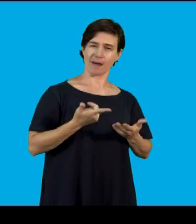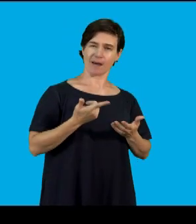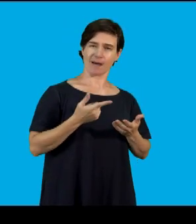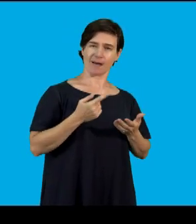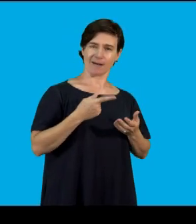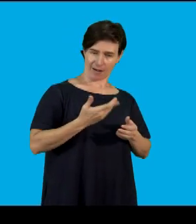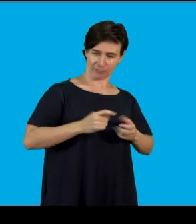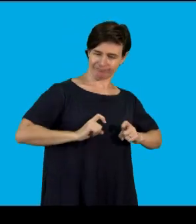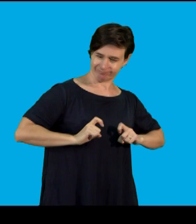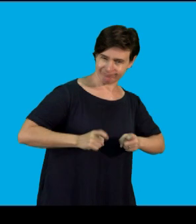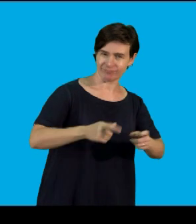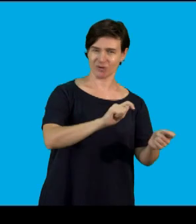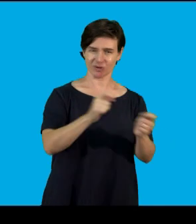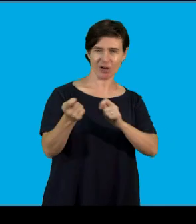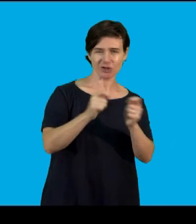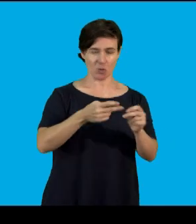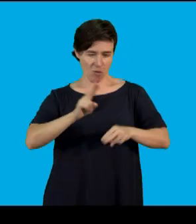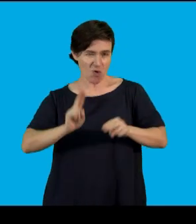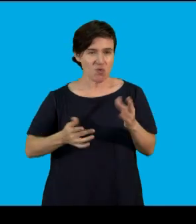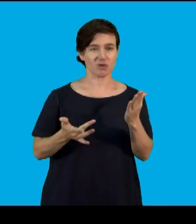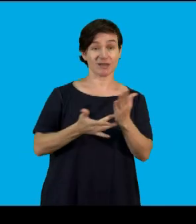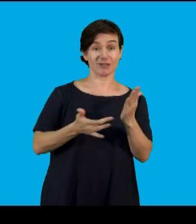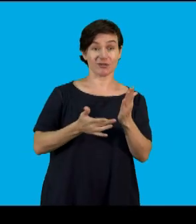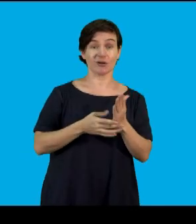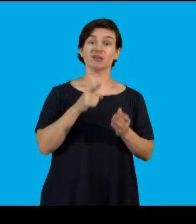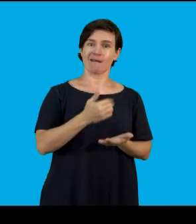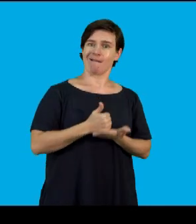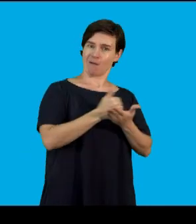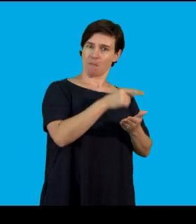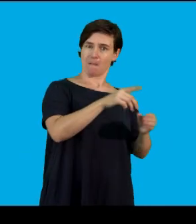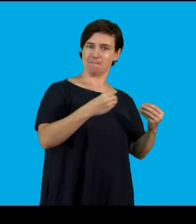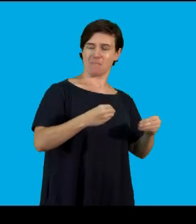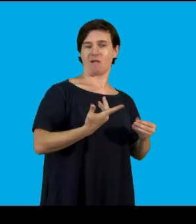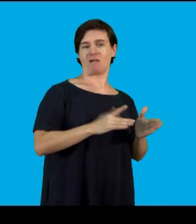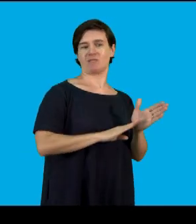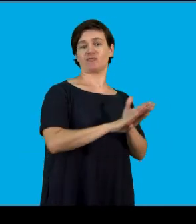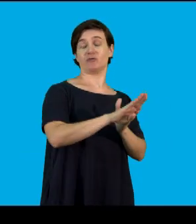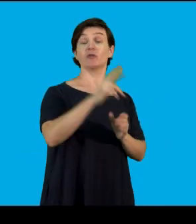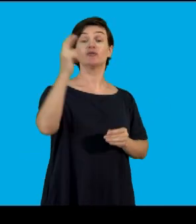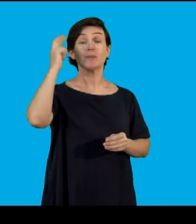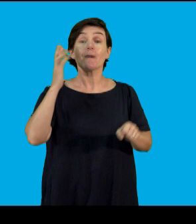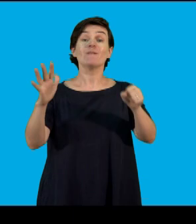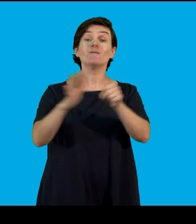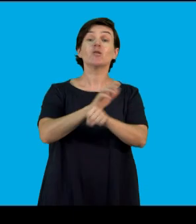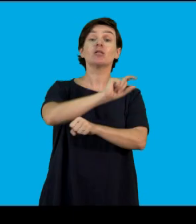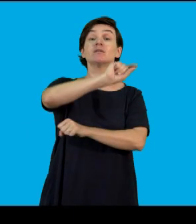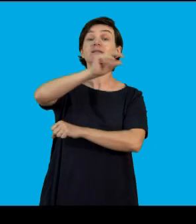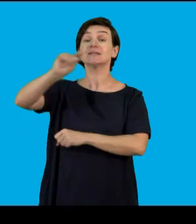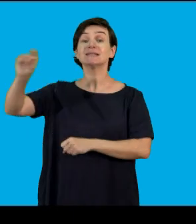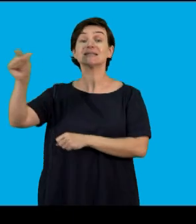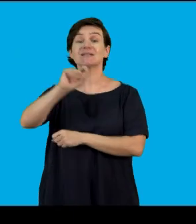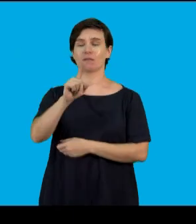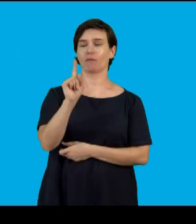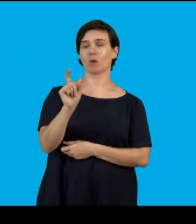fast-changing technology, which might lead to increased market share. Full sentences, full sentences.